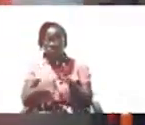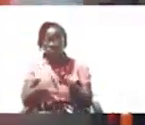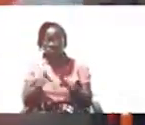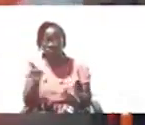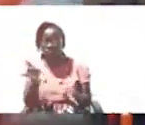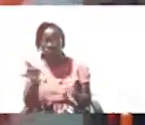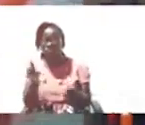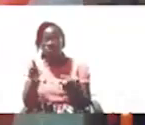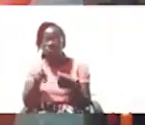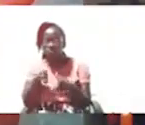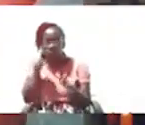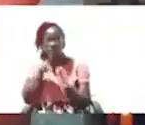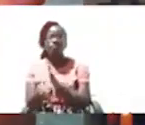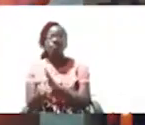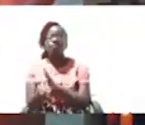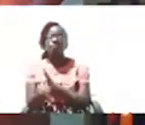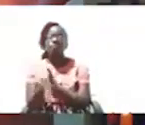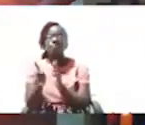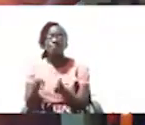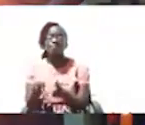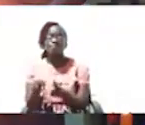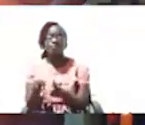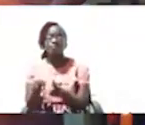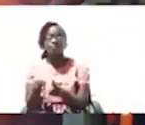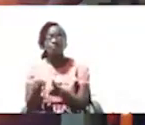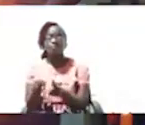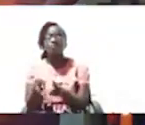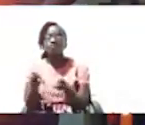no watwa no na wadi ahye.